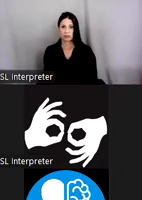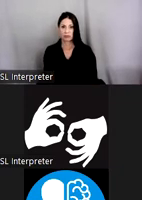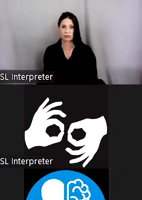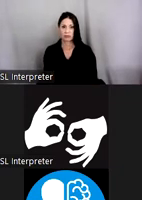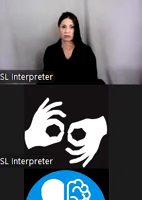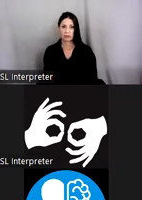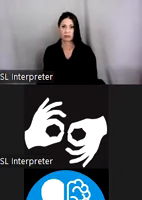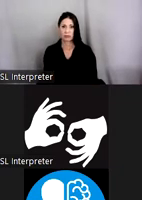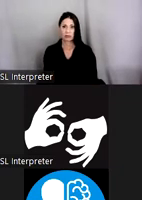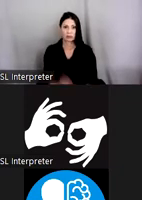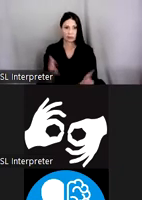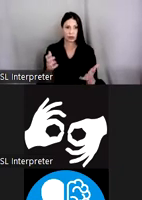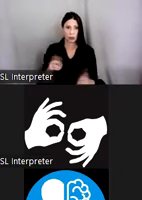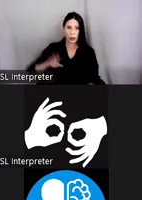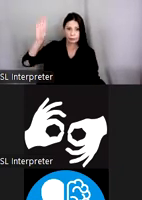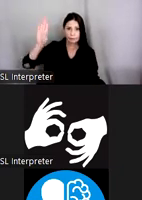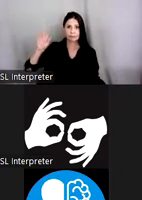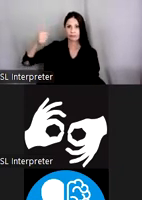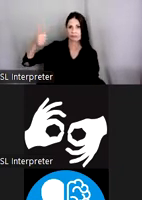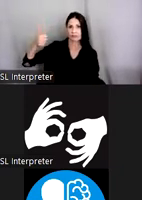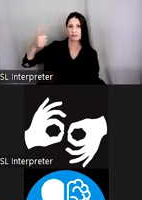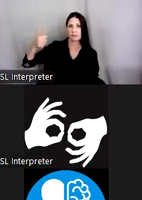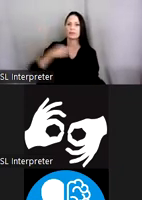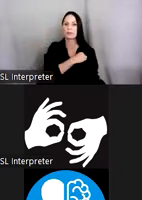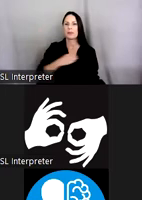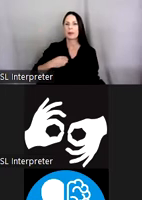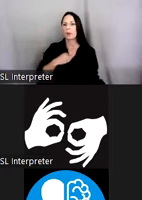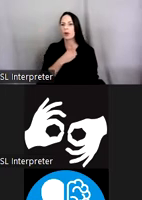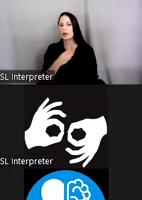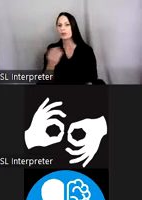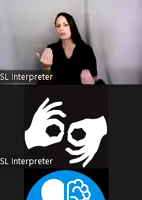You want to do a show of hands or thumbs up, members, let us know.